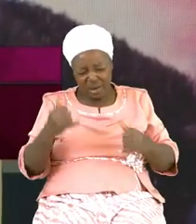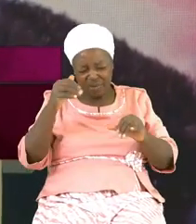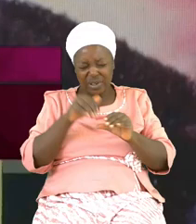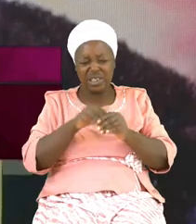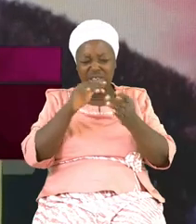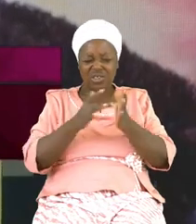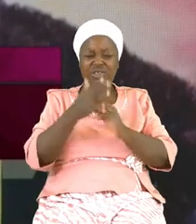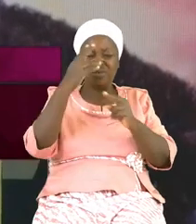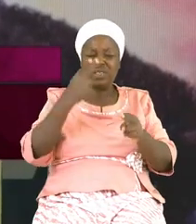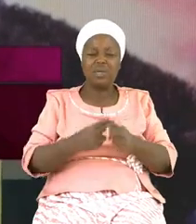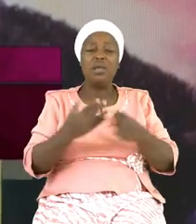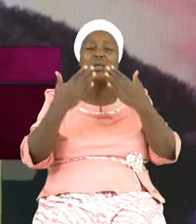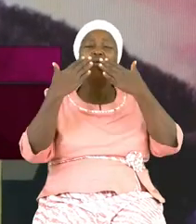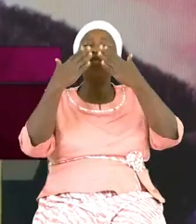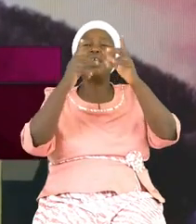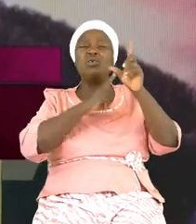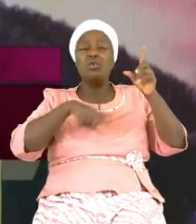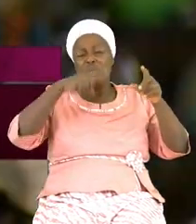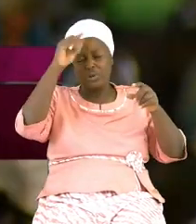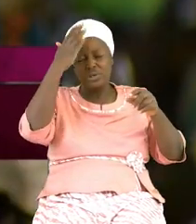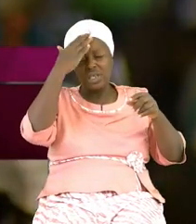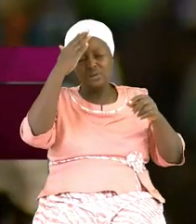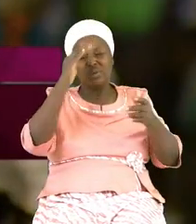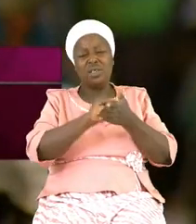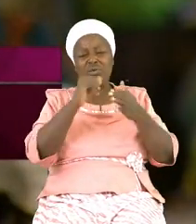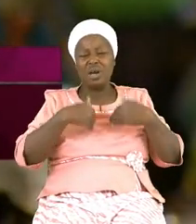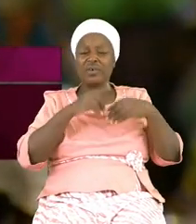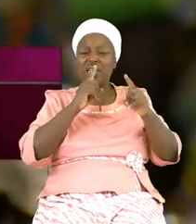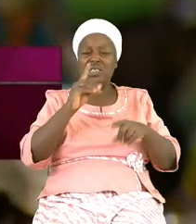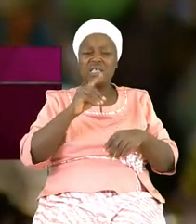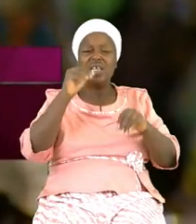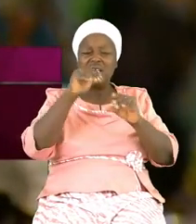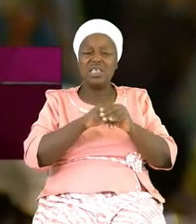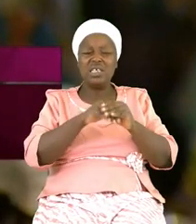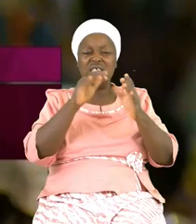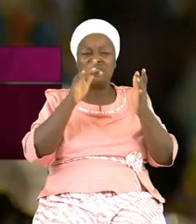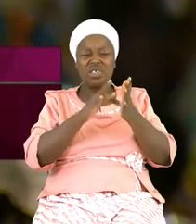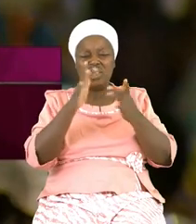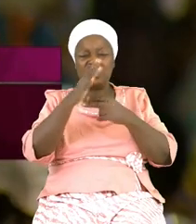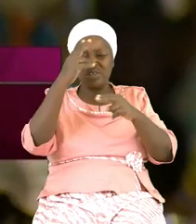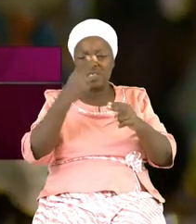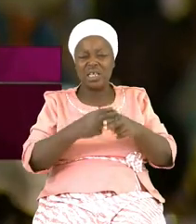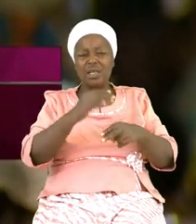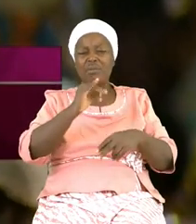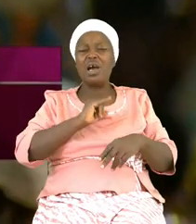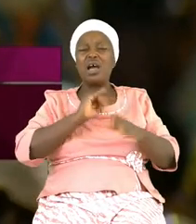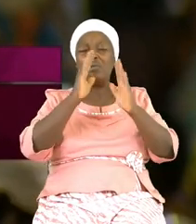name. Thank you, Lord, because I know you have answered. In Jesus' name, I